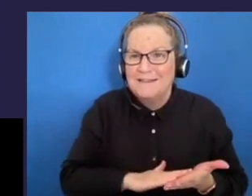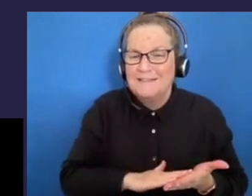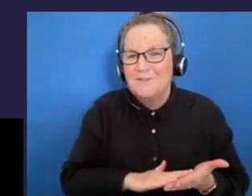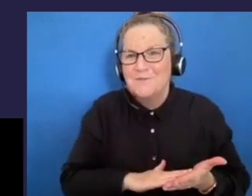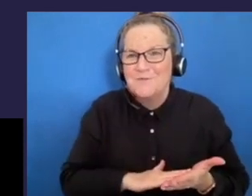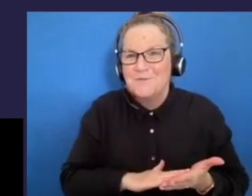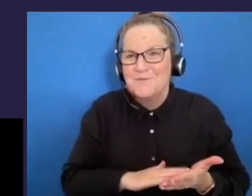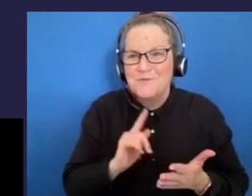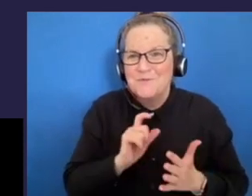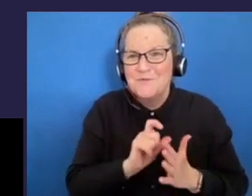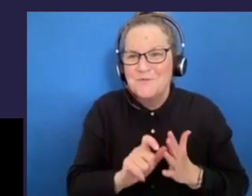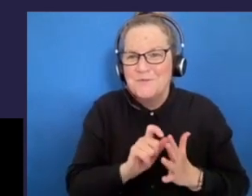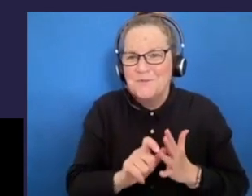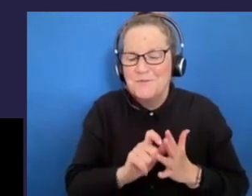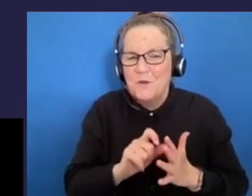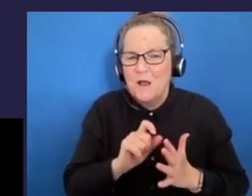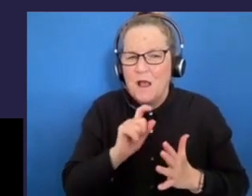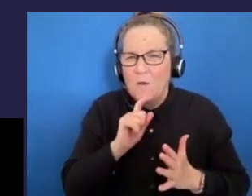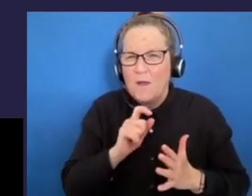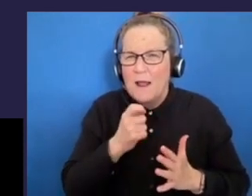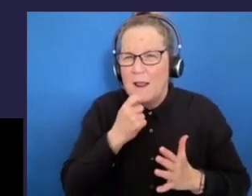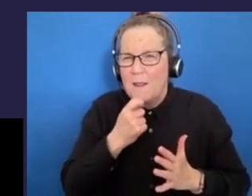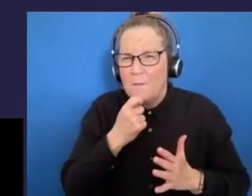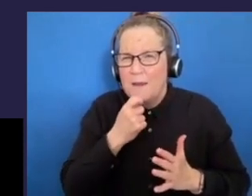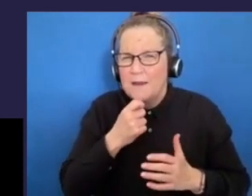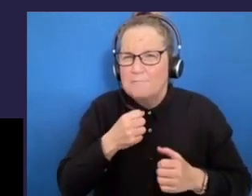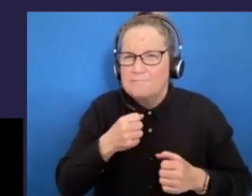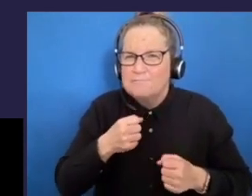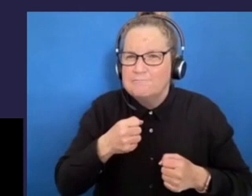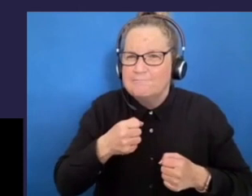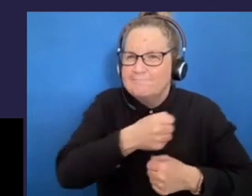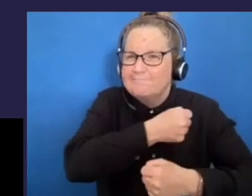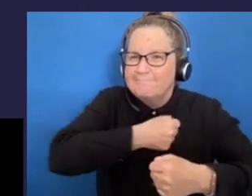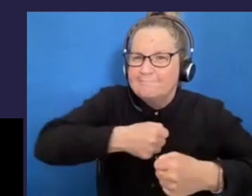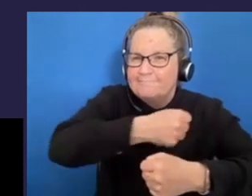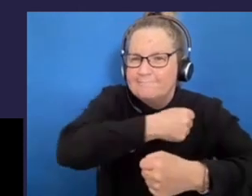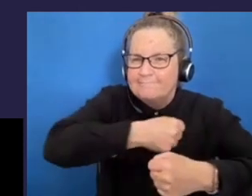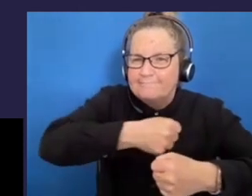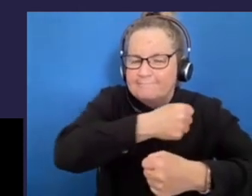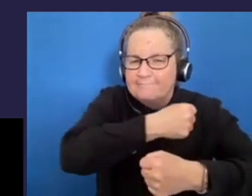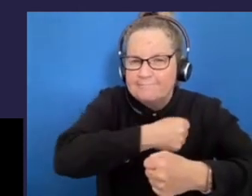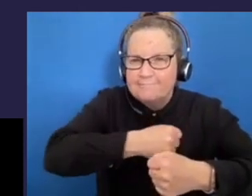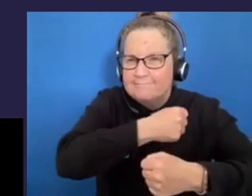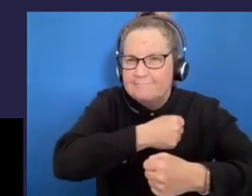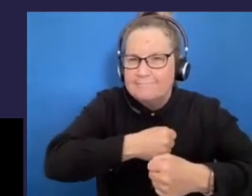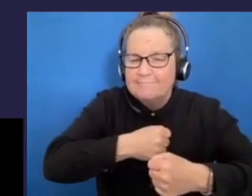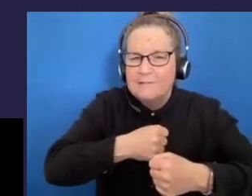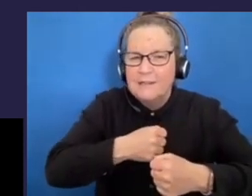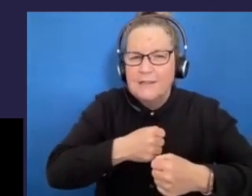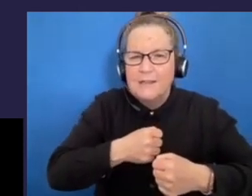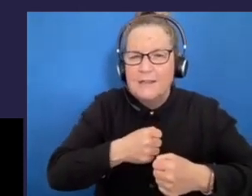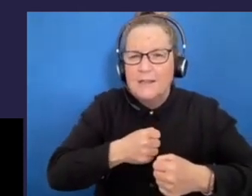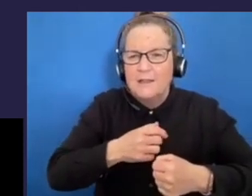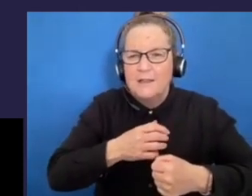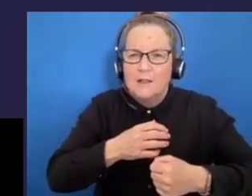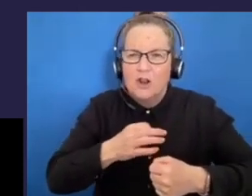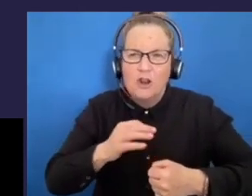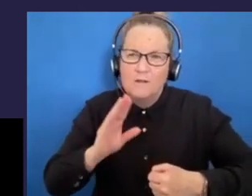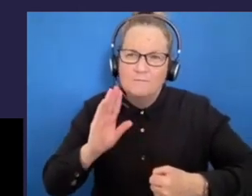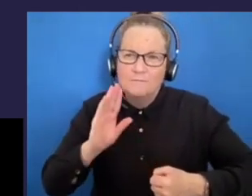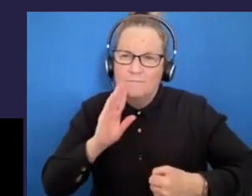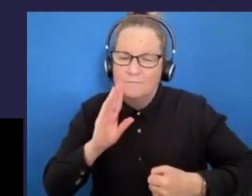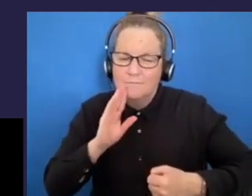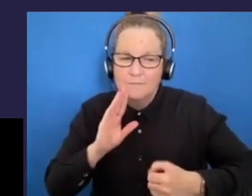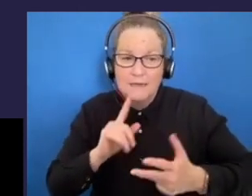to be provocative rather than pedantic. If you hear things that are provocative over the next 25 minutes, then we